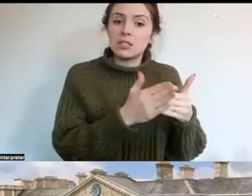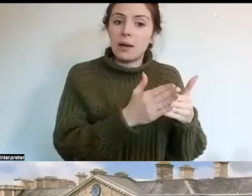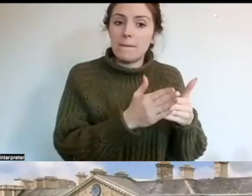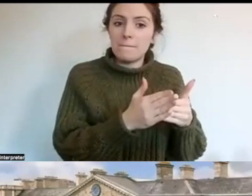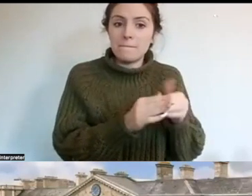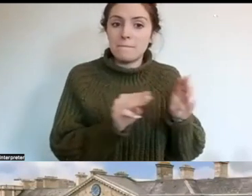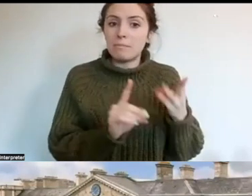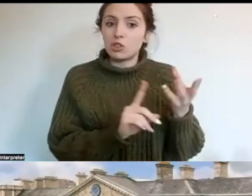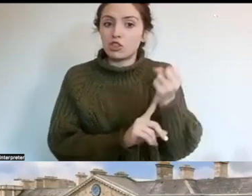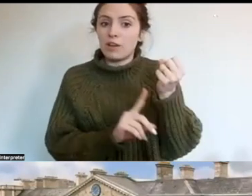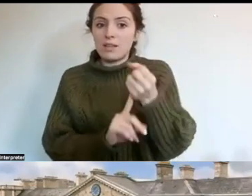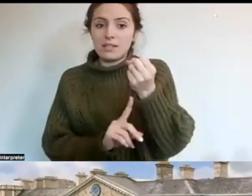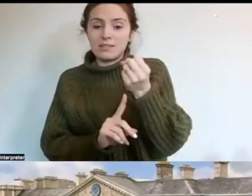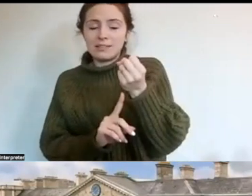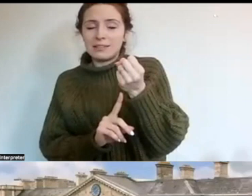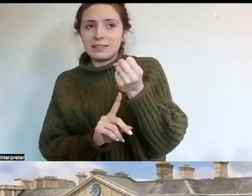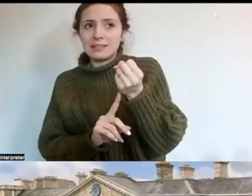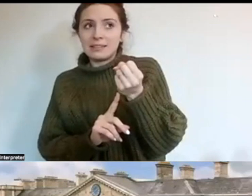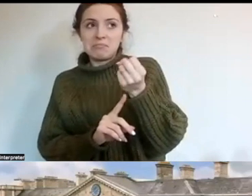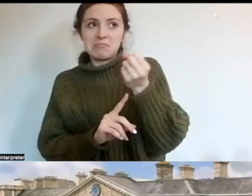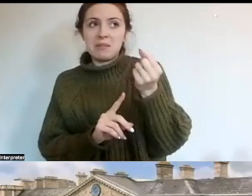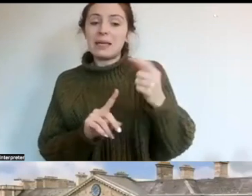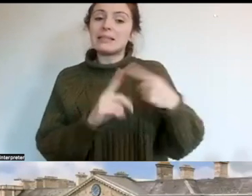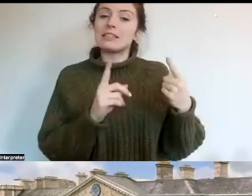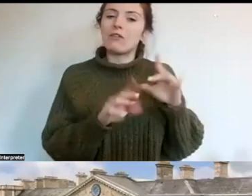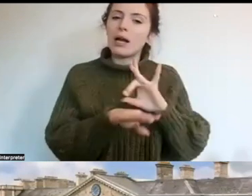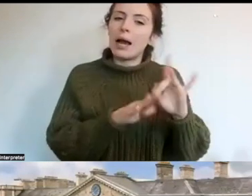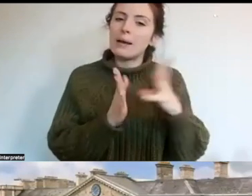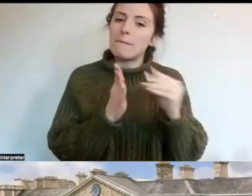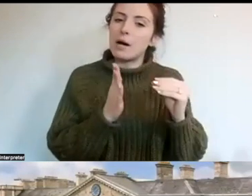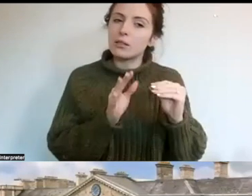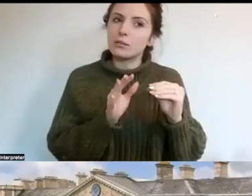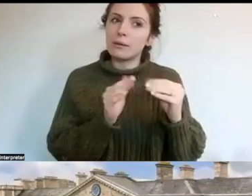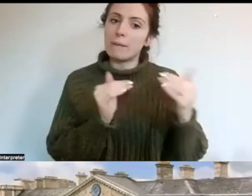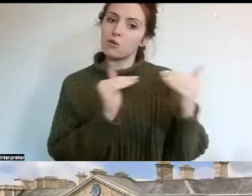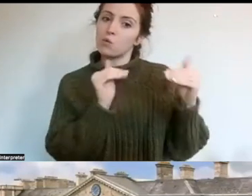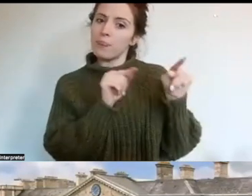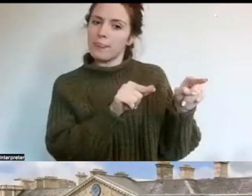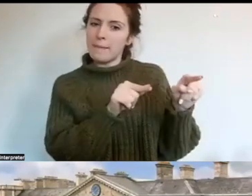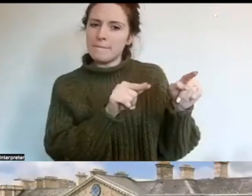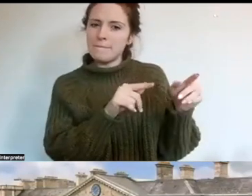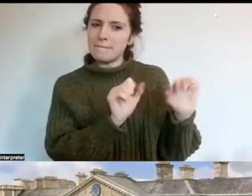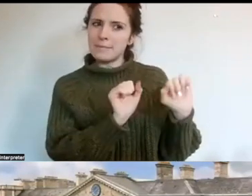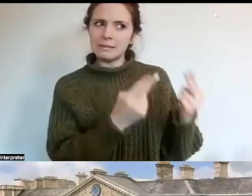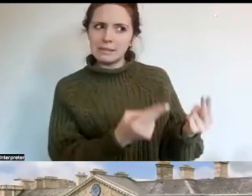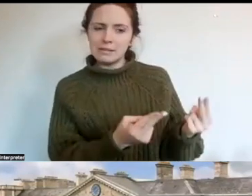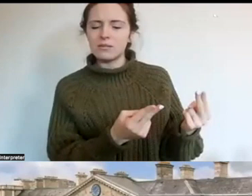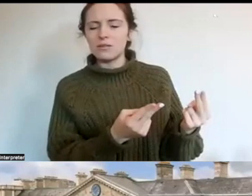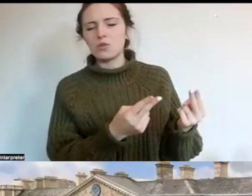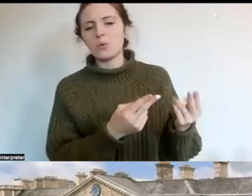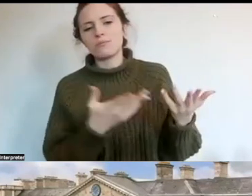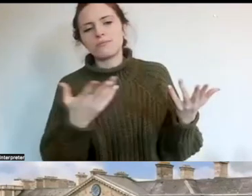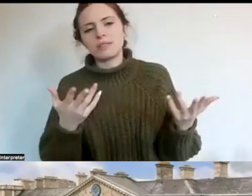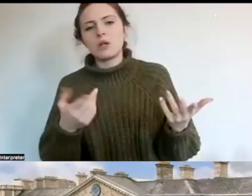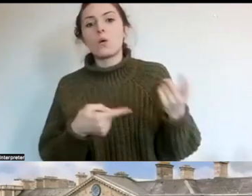is relevant to their needs and wishes. So it all goes back to that focus